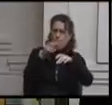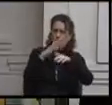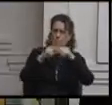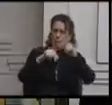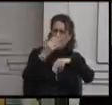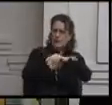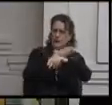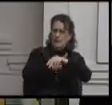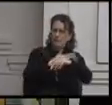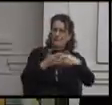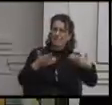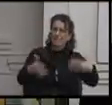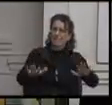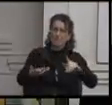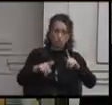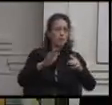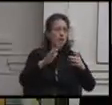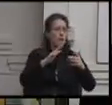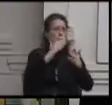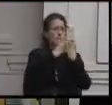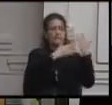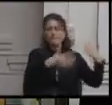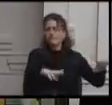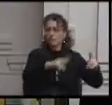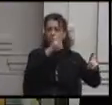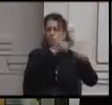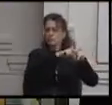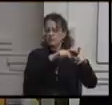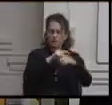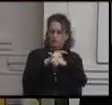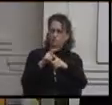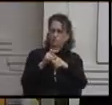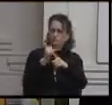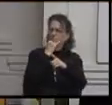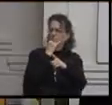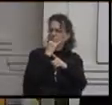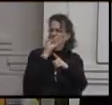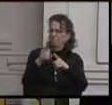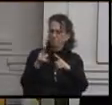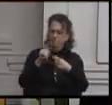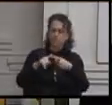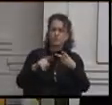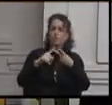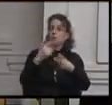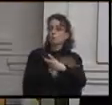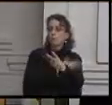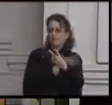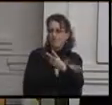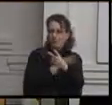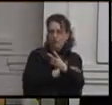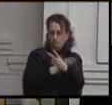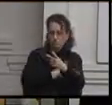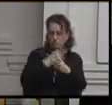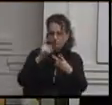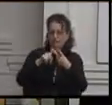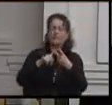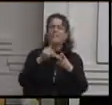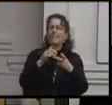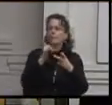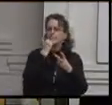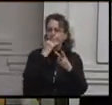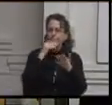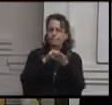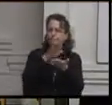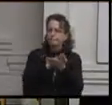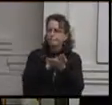just after the grand list was filed. One was the restoration to the grand list of a building and lot which had been mistakenly eliminated as the